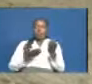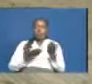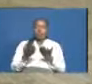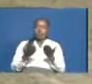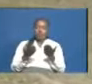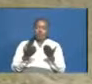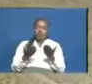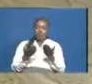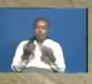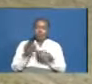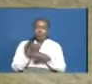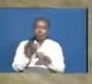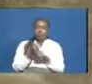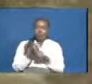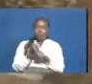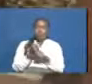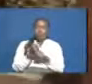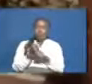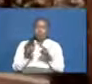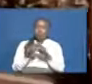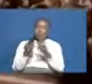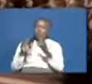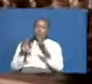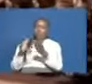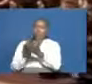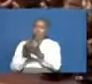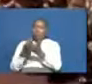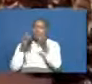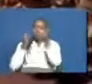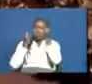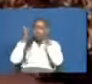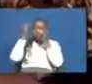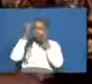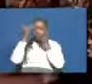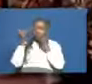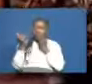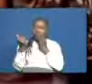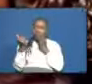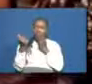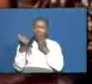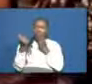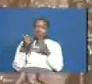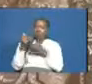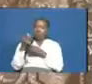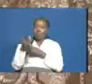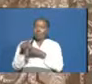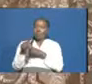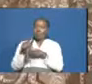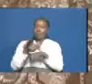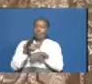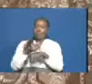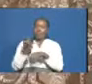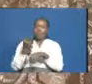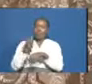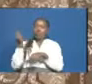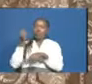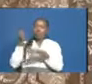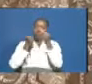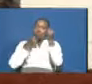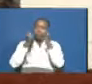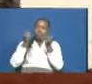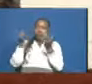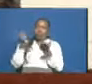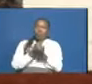set up as a unit of the Army, because as at that time, it's only the Kenya Army that